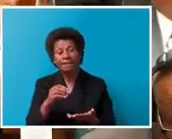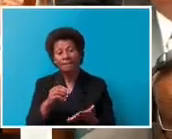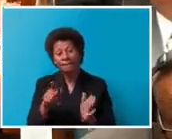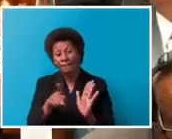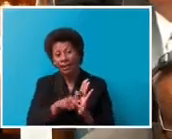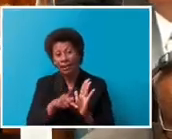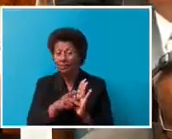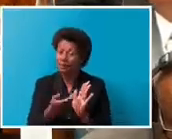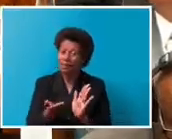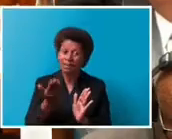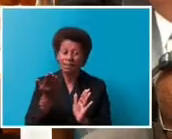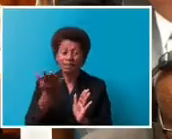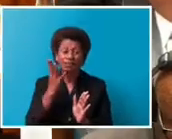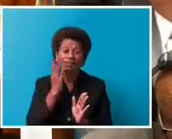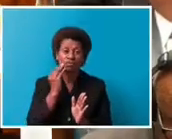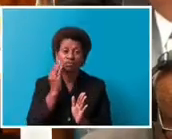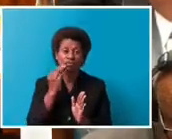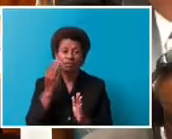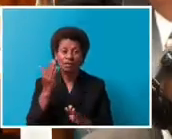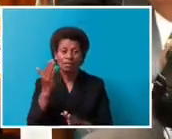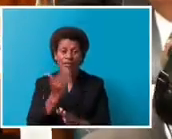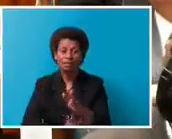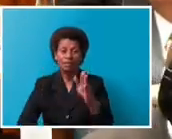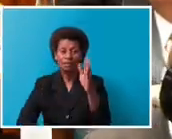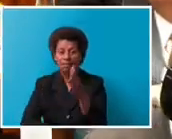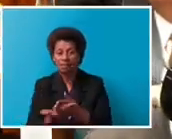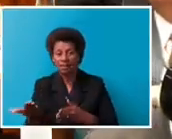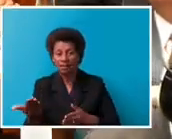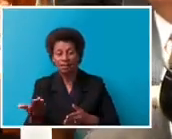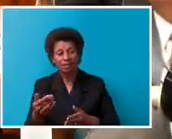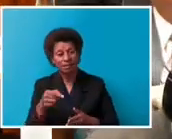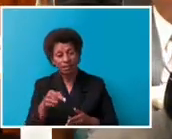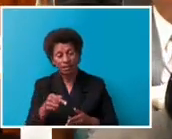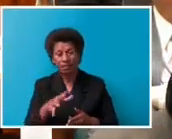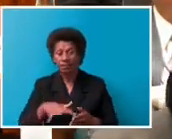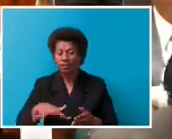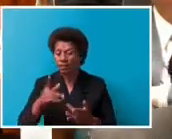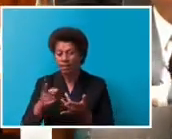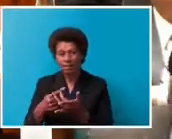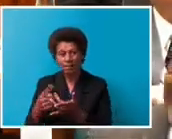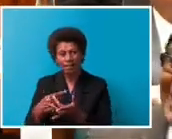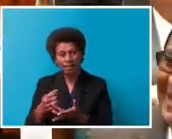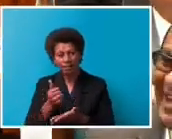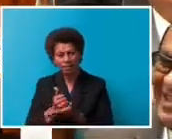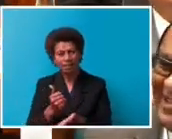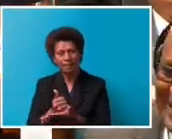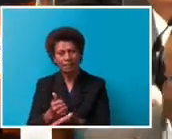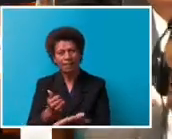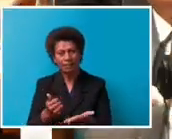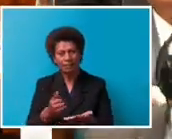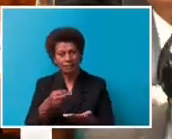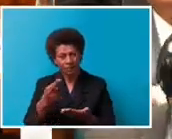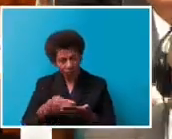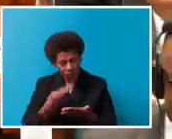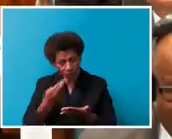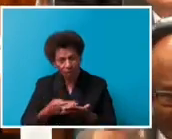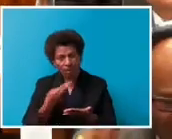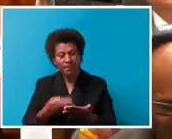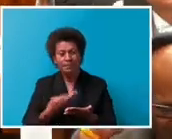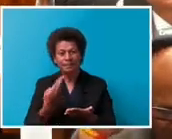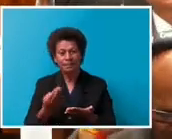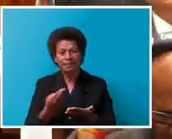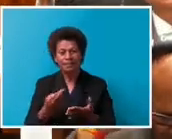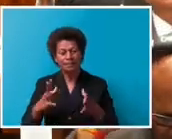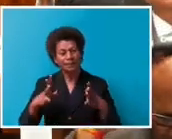sugar cane, all the other subsidies and support, including rice as well, including